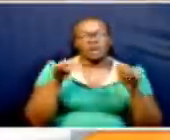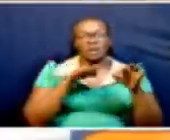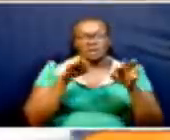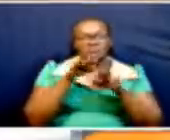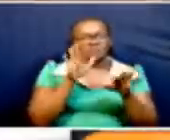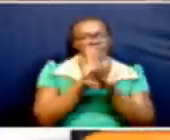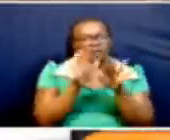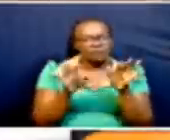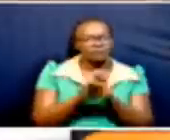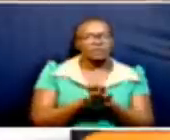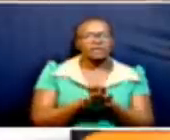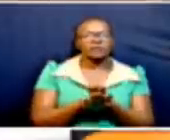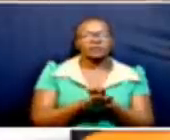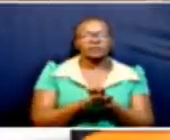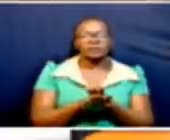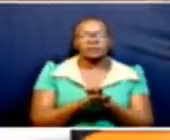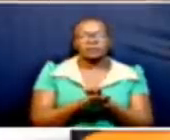white